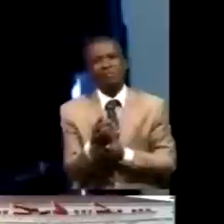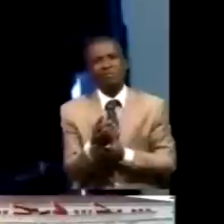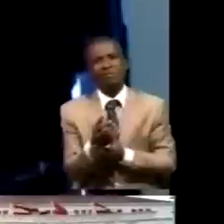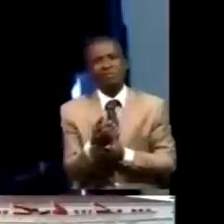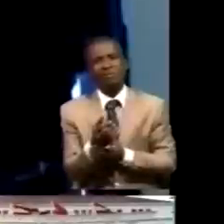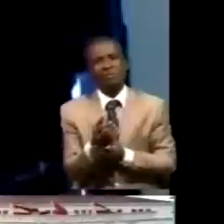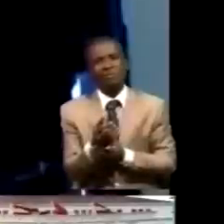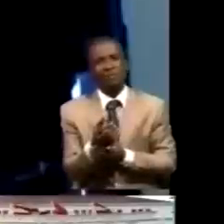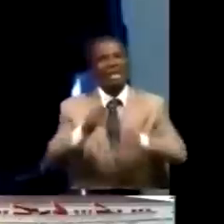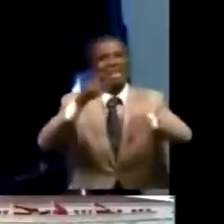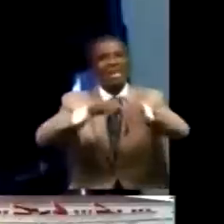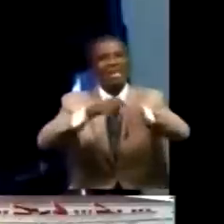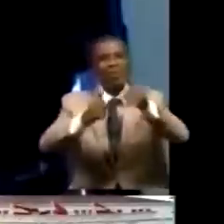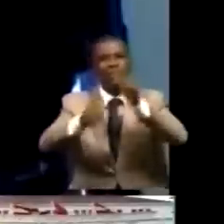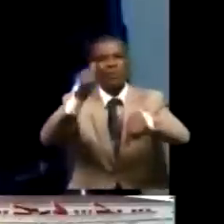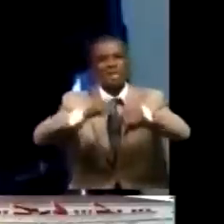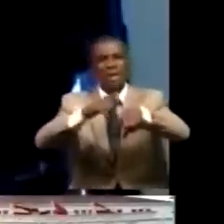The time of the day.